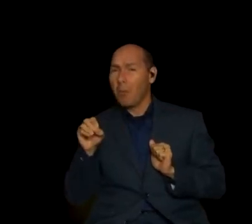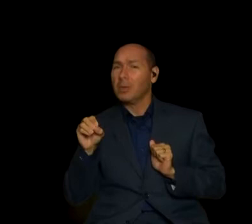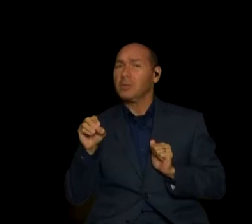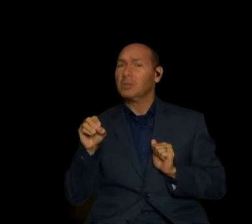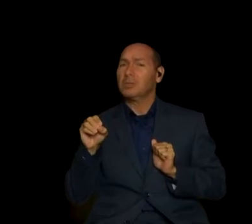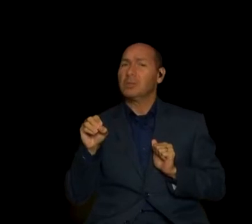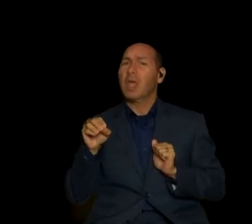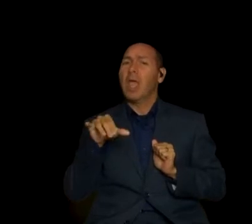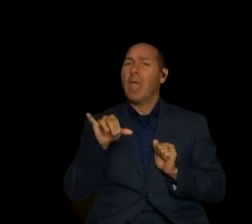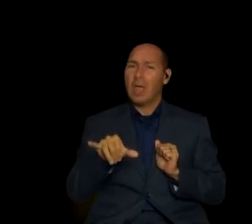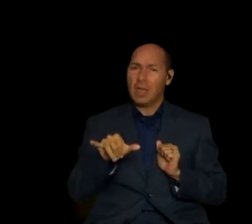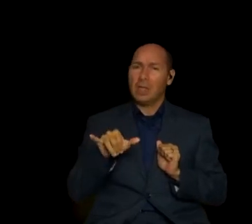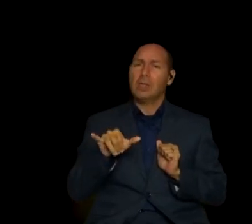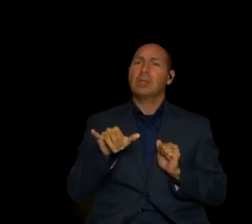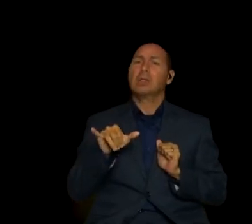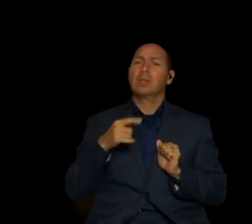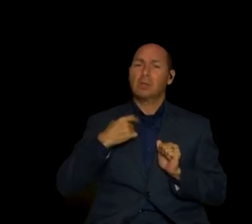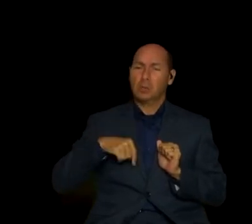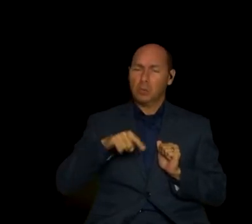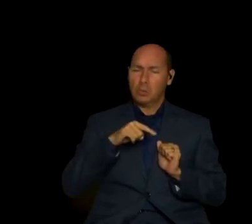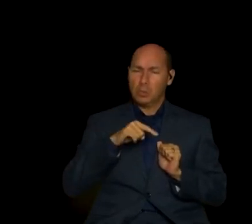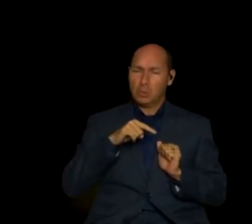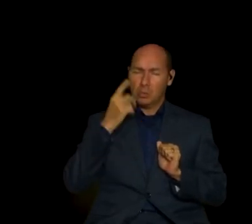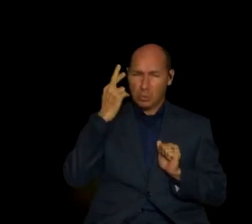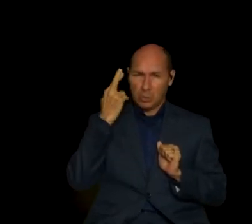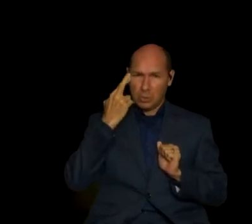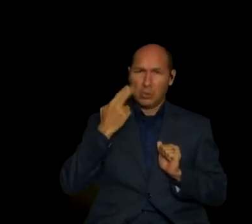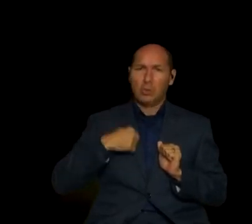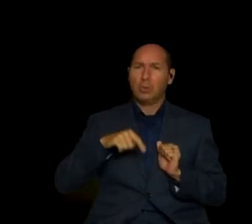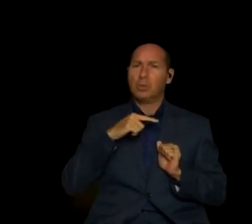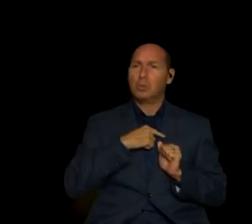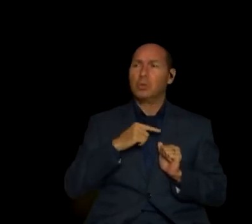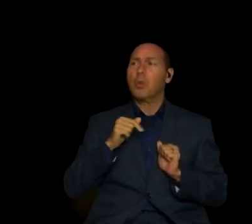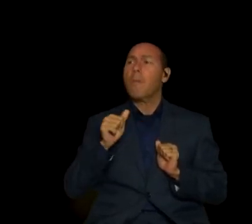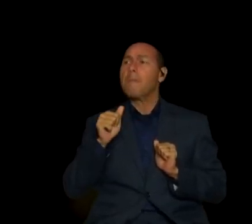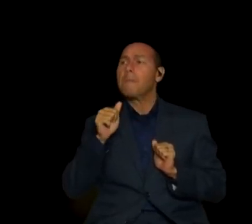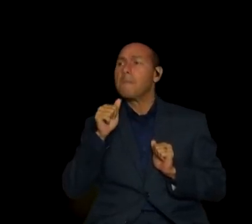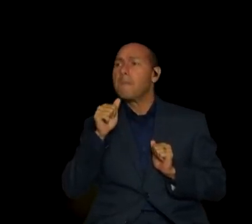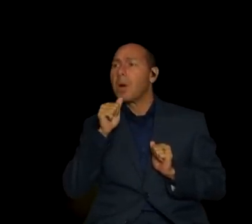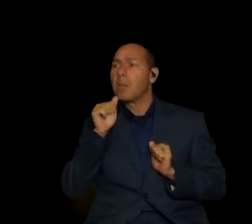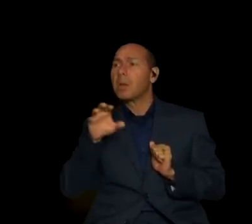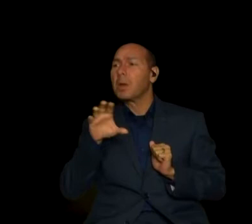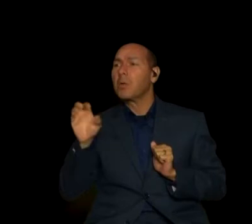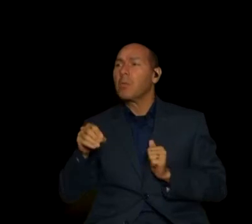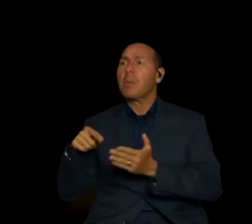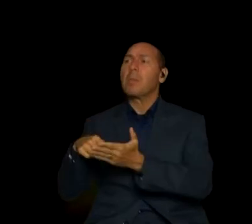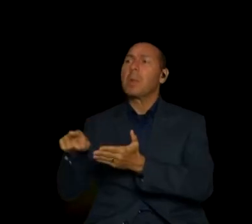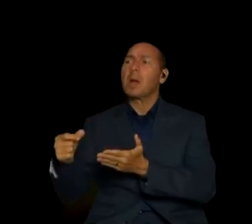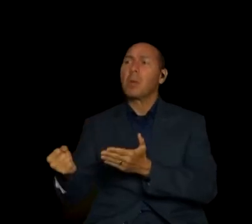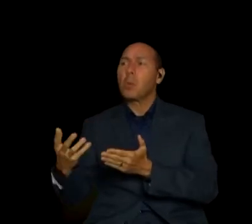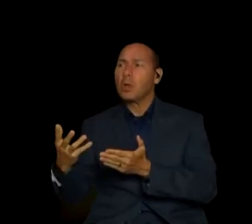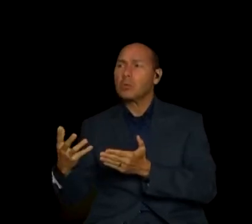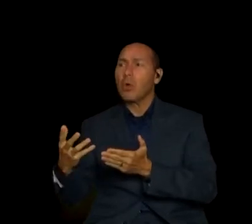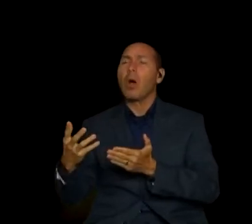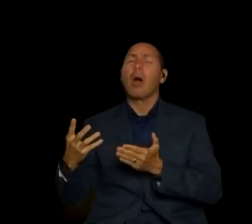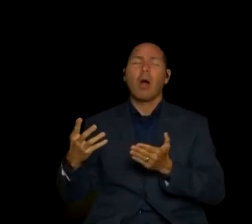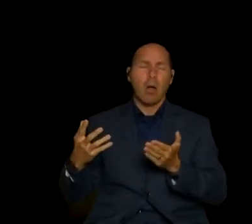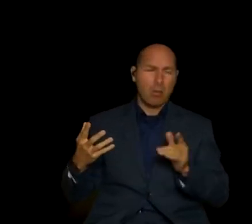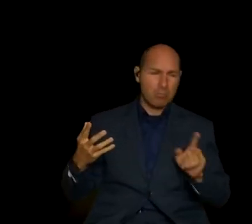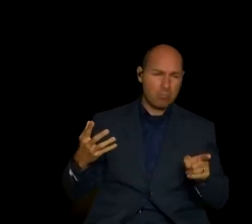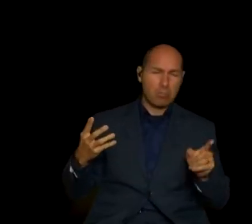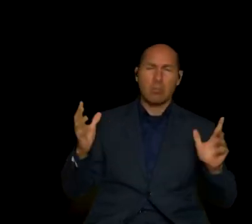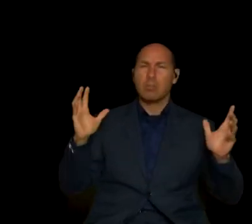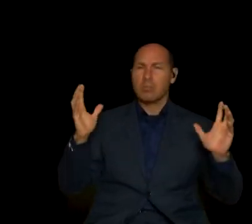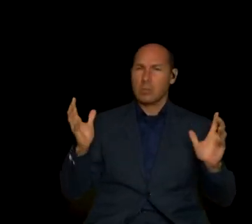why we looked at salaries in the private sector employees, so that that way we wouldn't keep